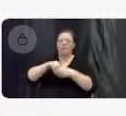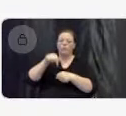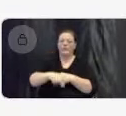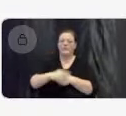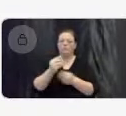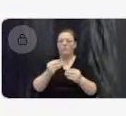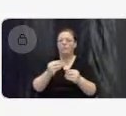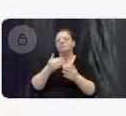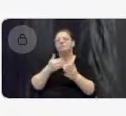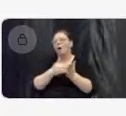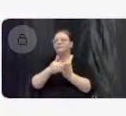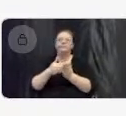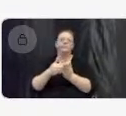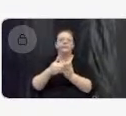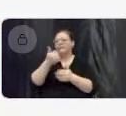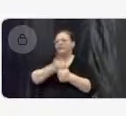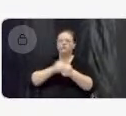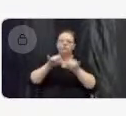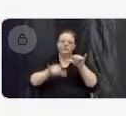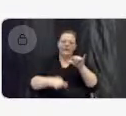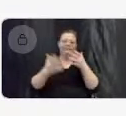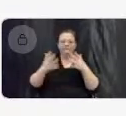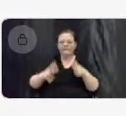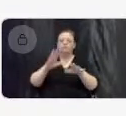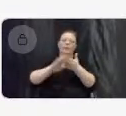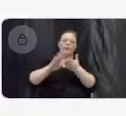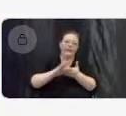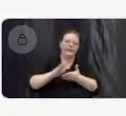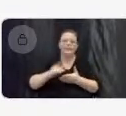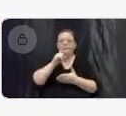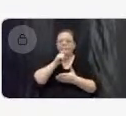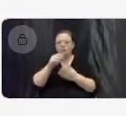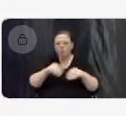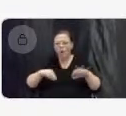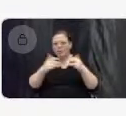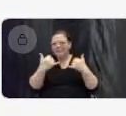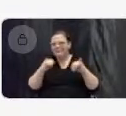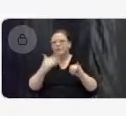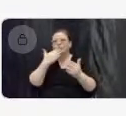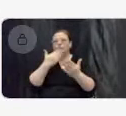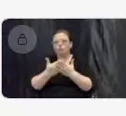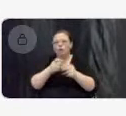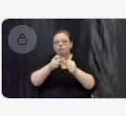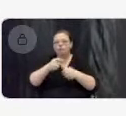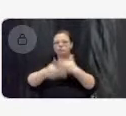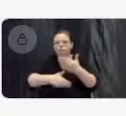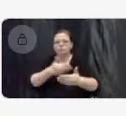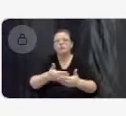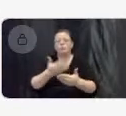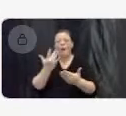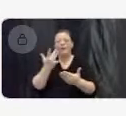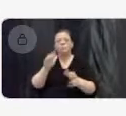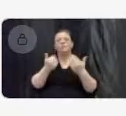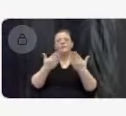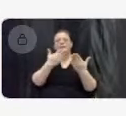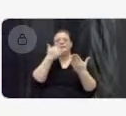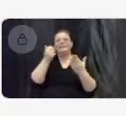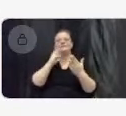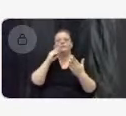often cleaning after each stay, as well as ensuring the property is in good condition to provide the best experience possible for our next